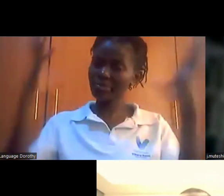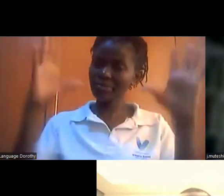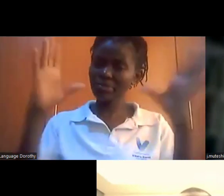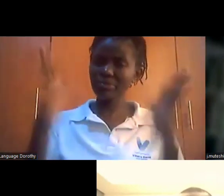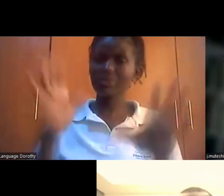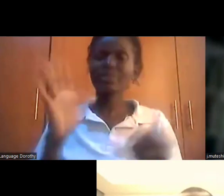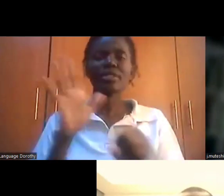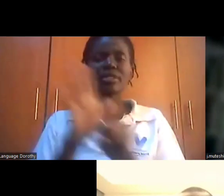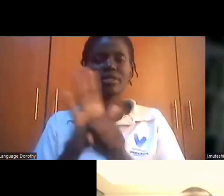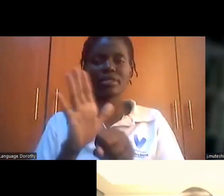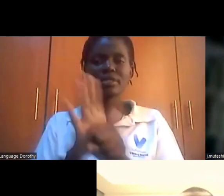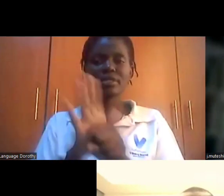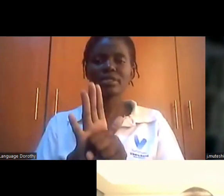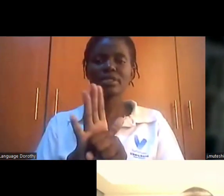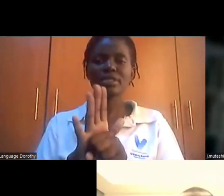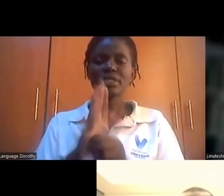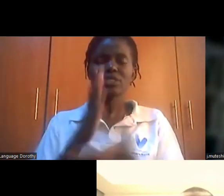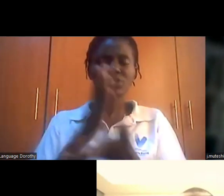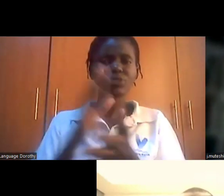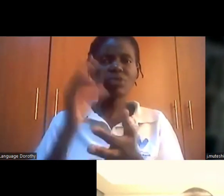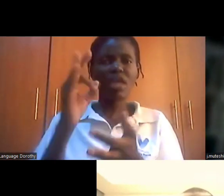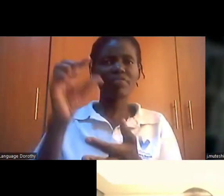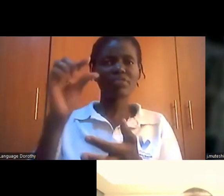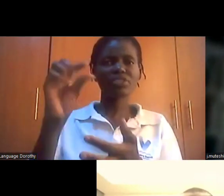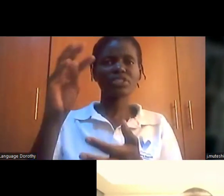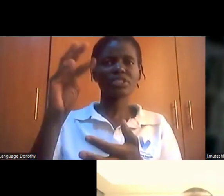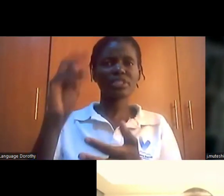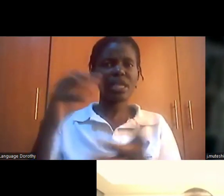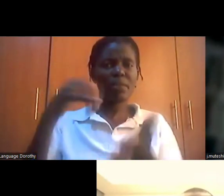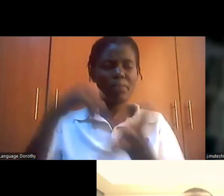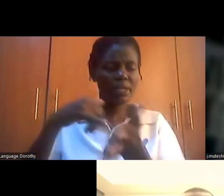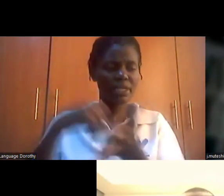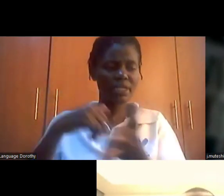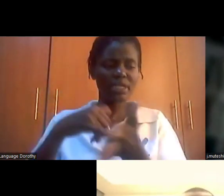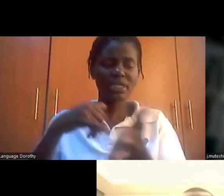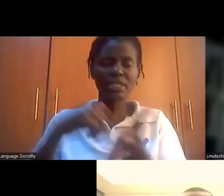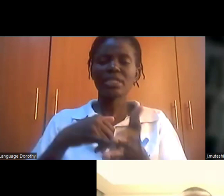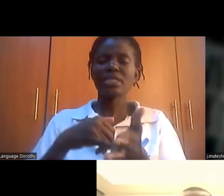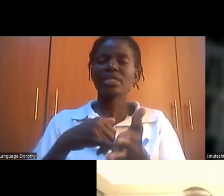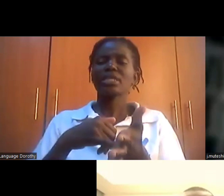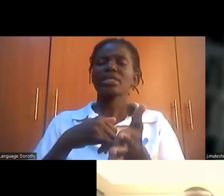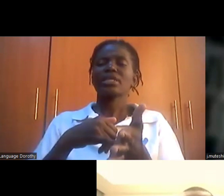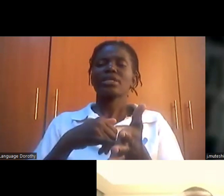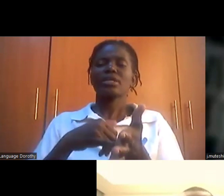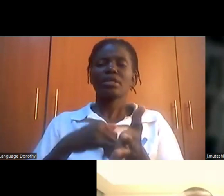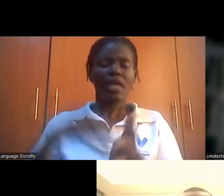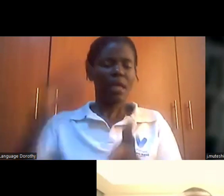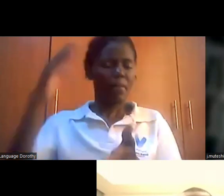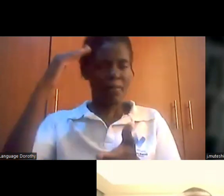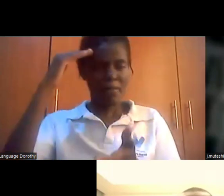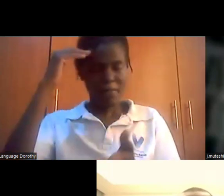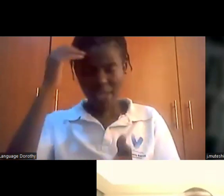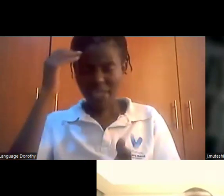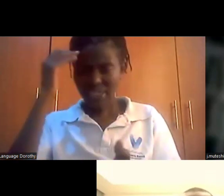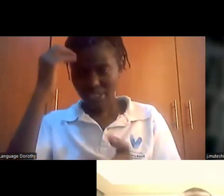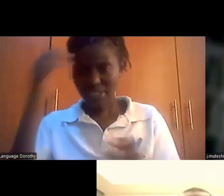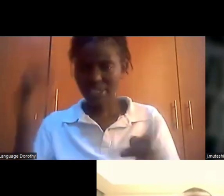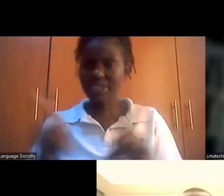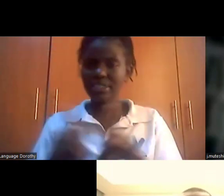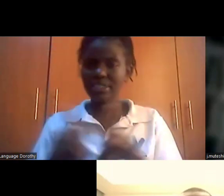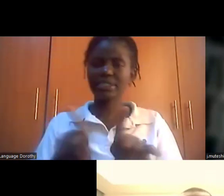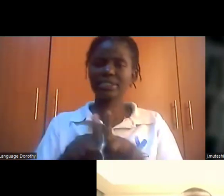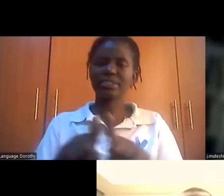and sexual complications. And we were able to take them through on how they can be able to intervene on sexual